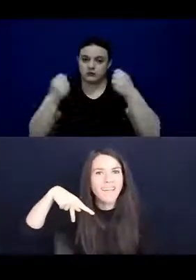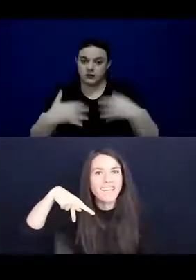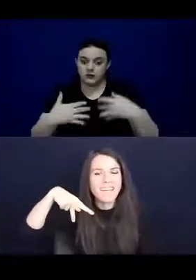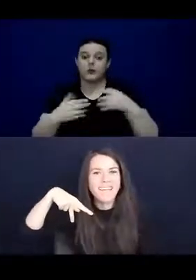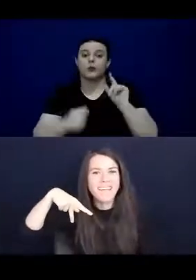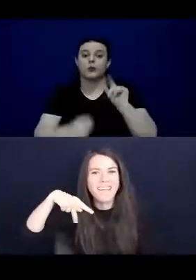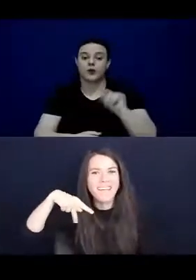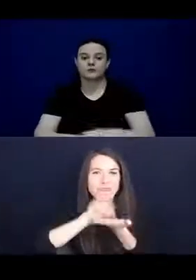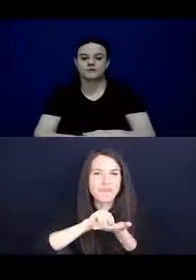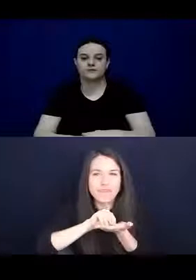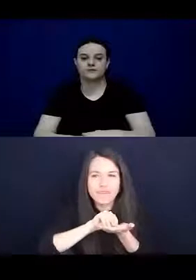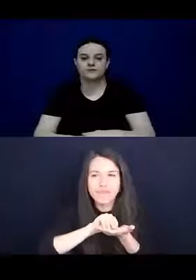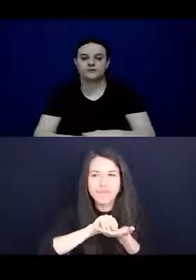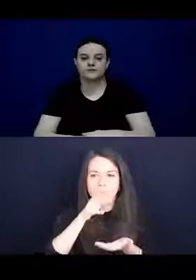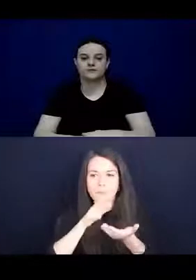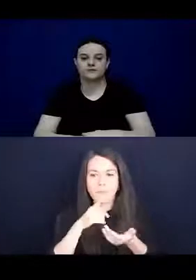symbols to